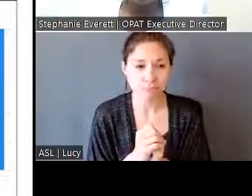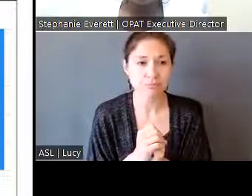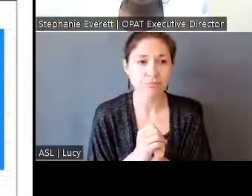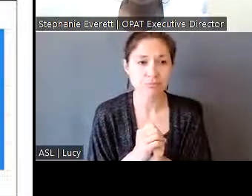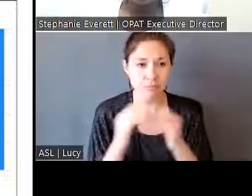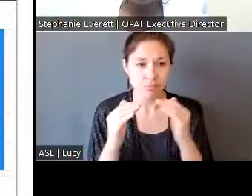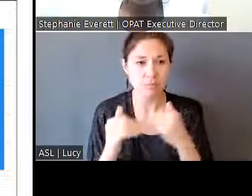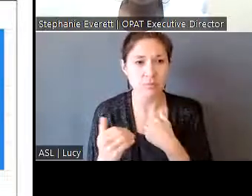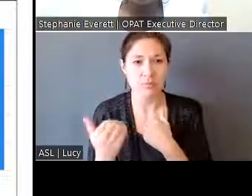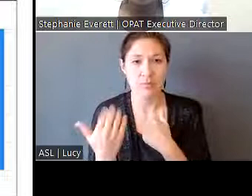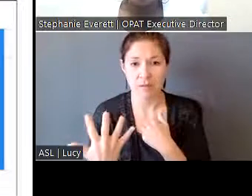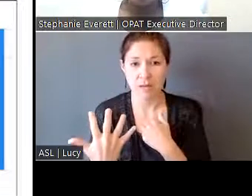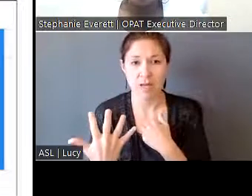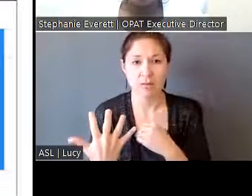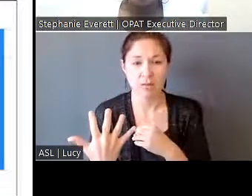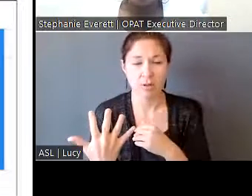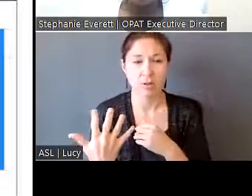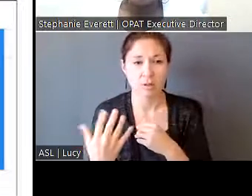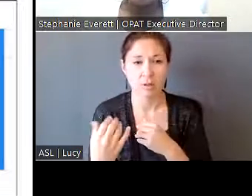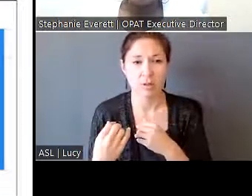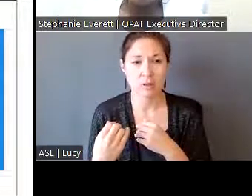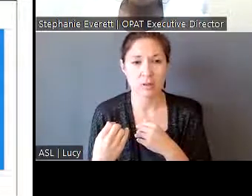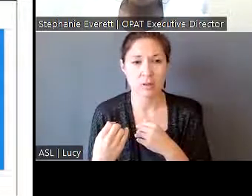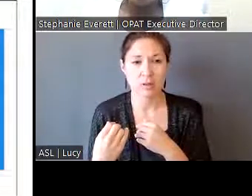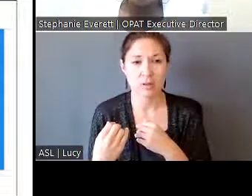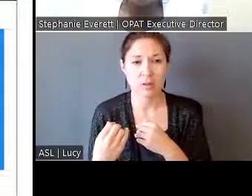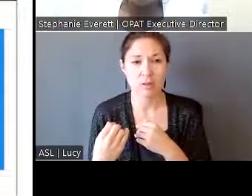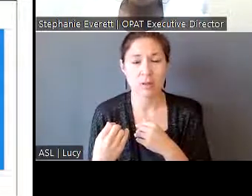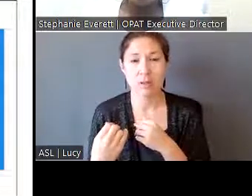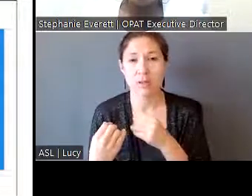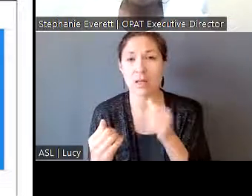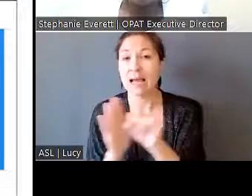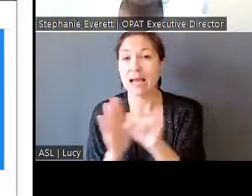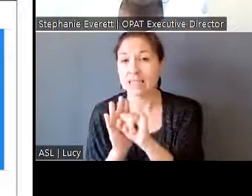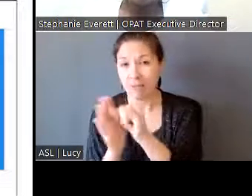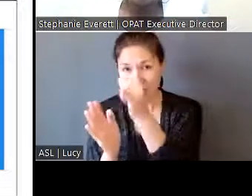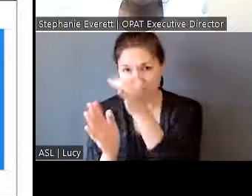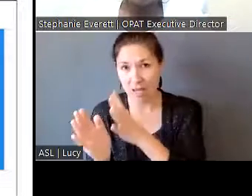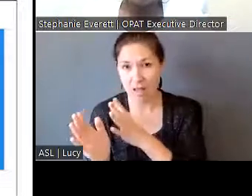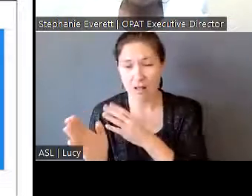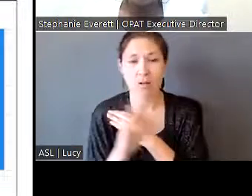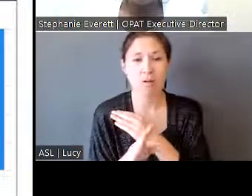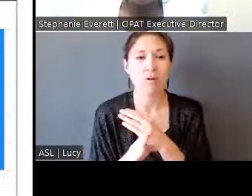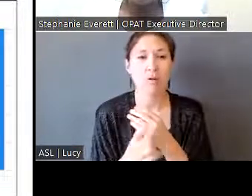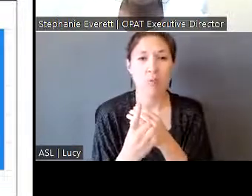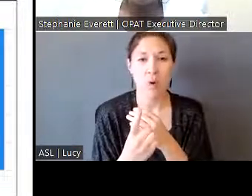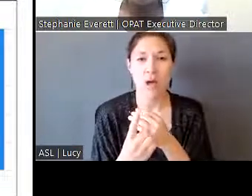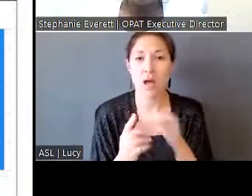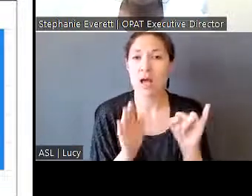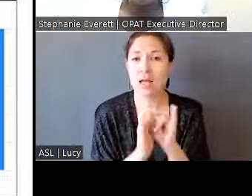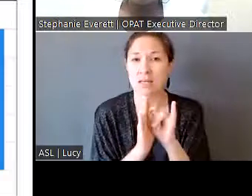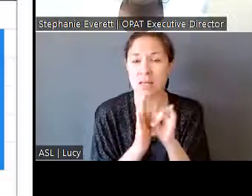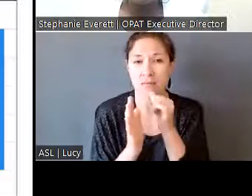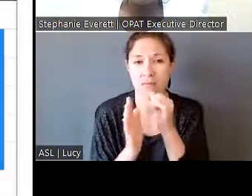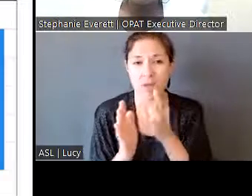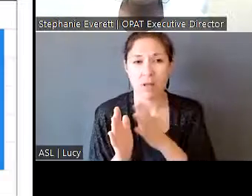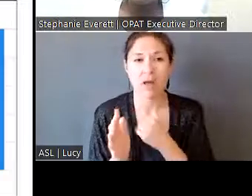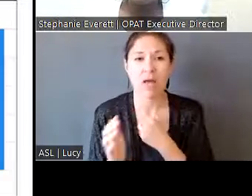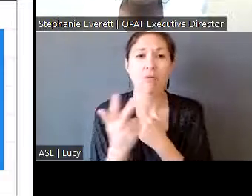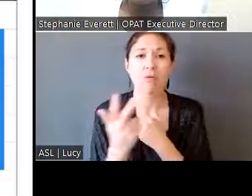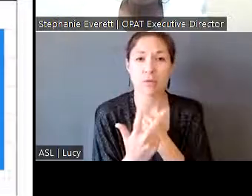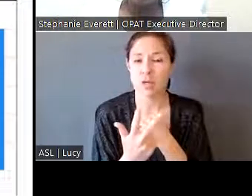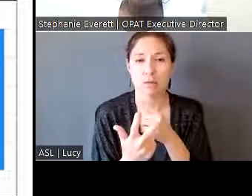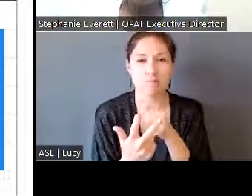5 complainants were identified as male, 1 complainant identified as female, and 3 complainants declined